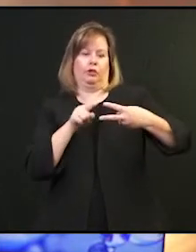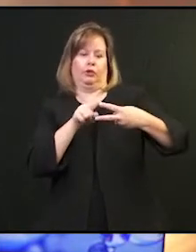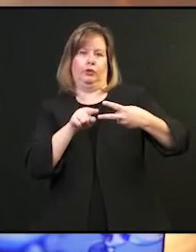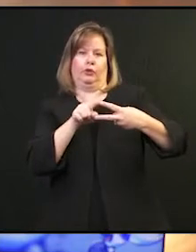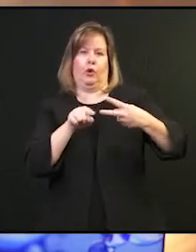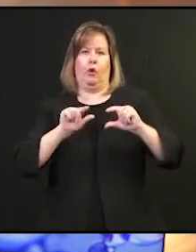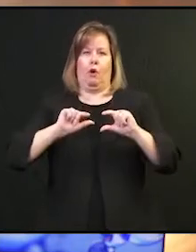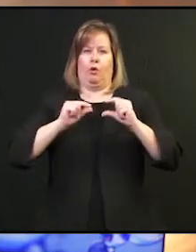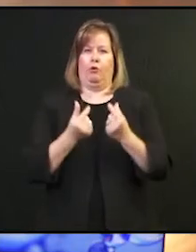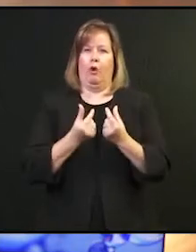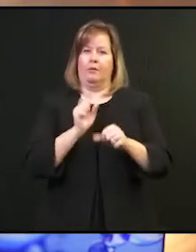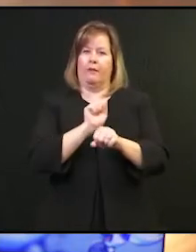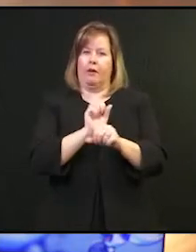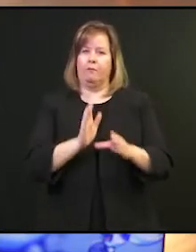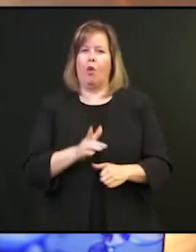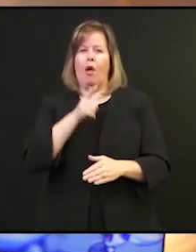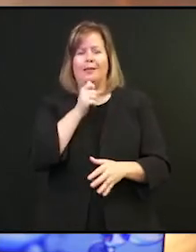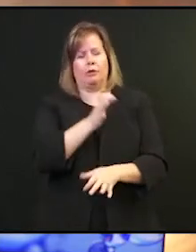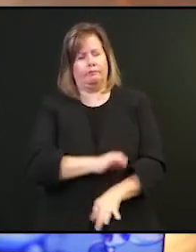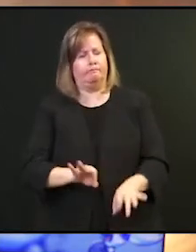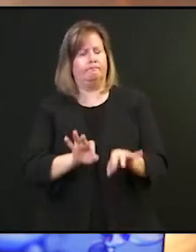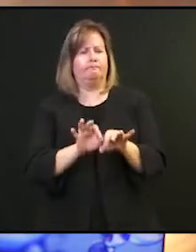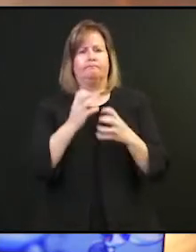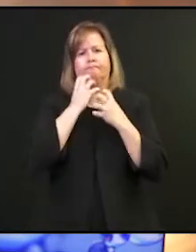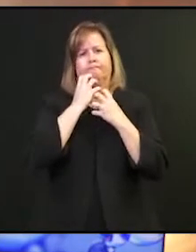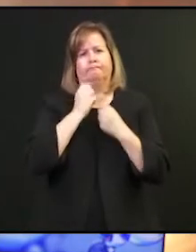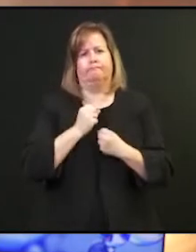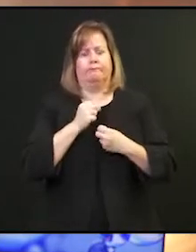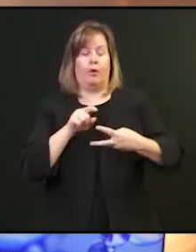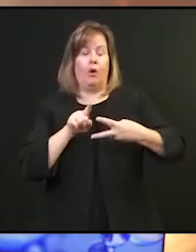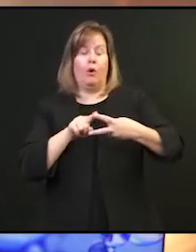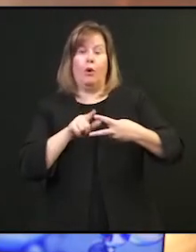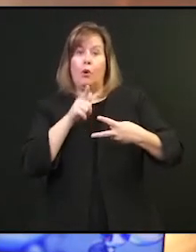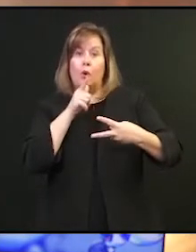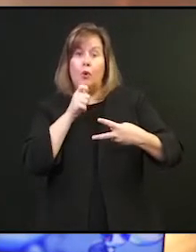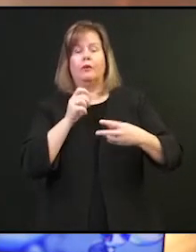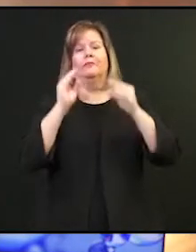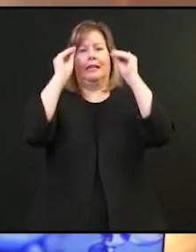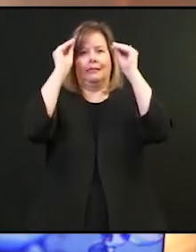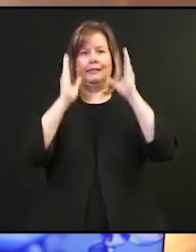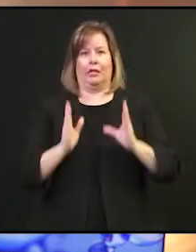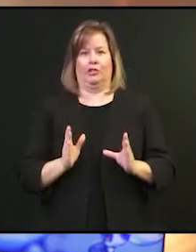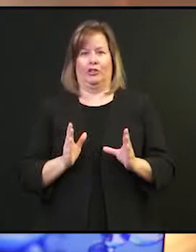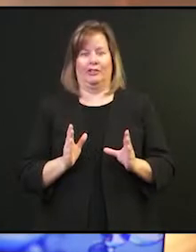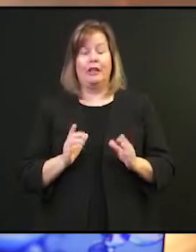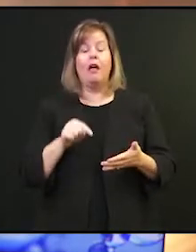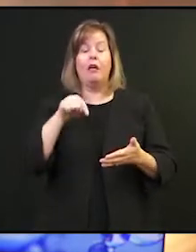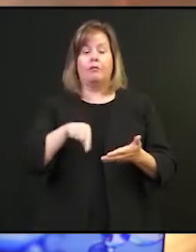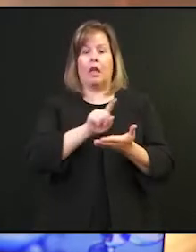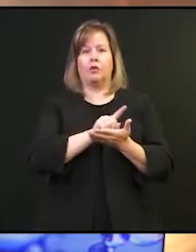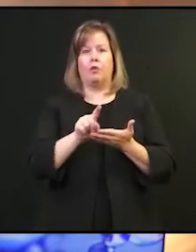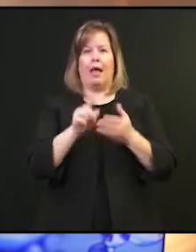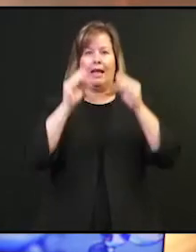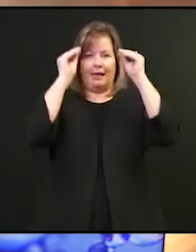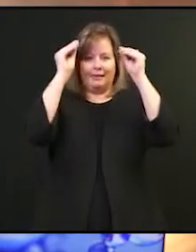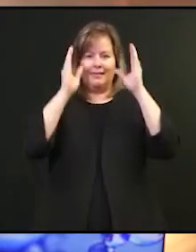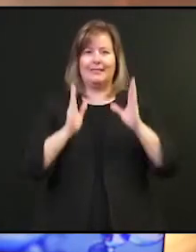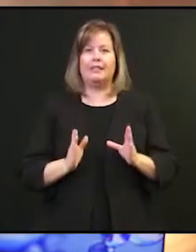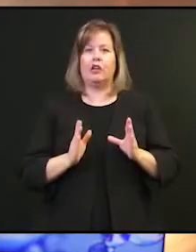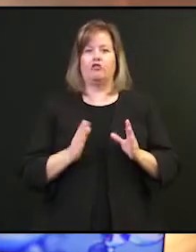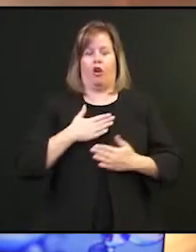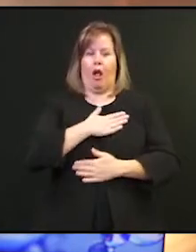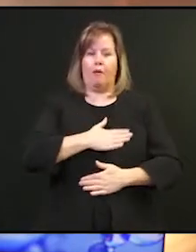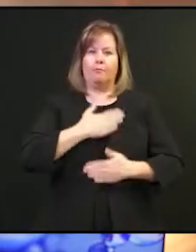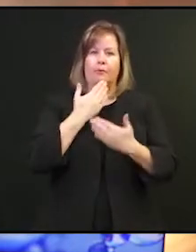so much to all of us. And the first is our teachers. This is Teacher Appreciation Week. And while our kids aren't in